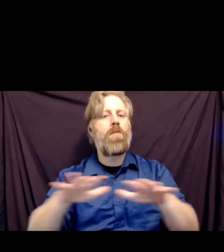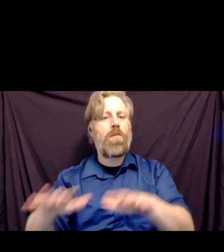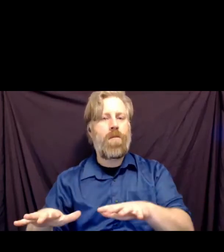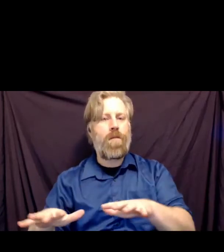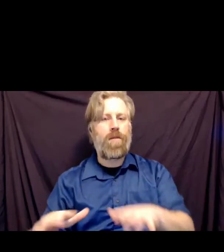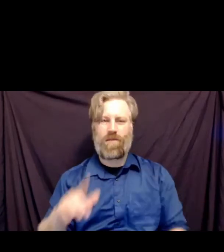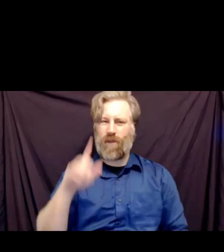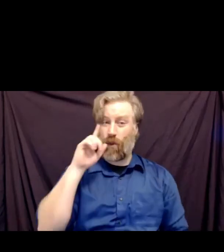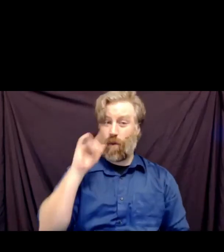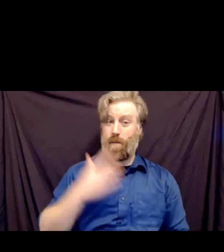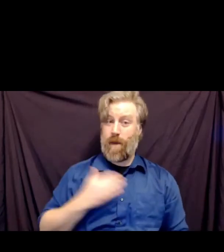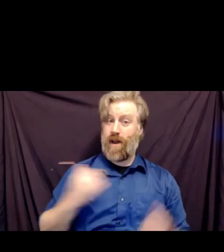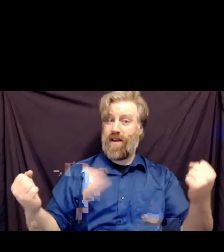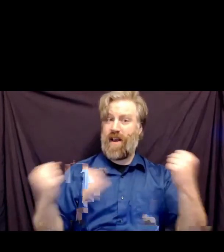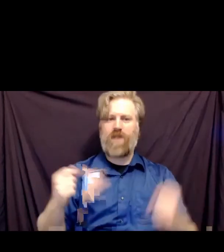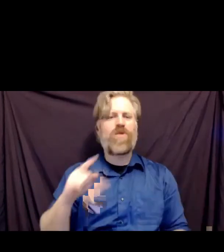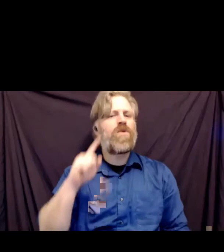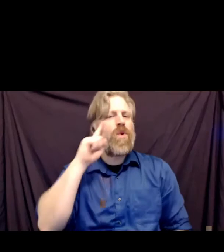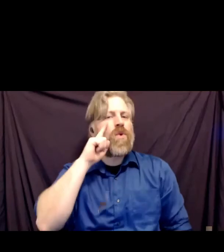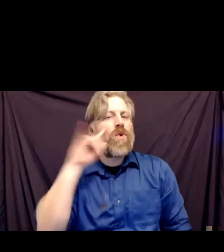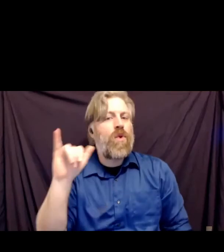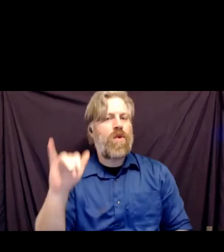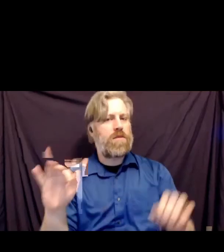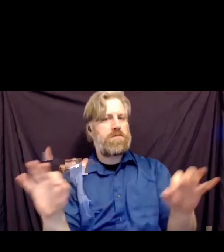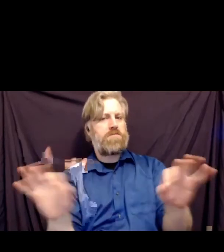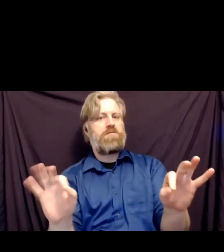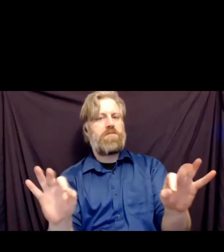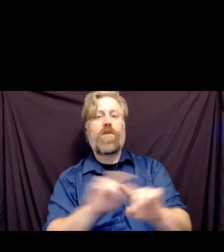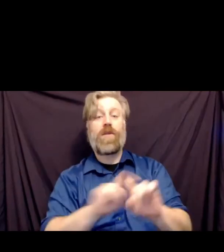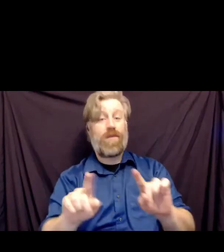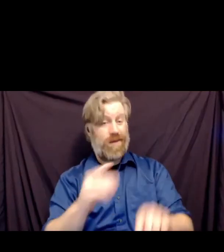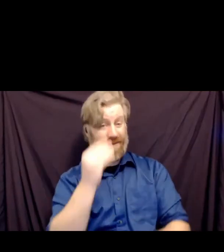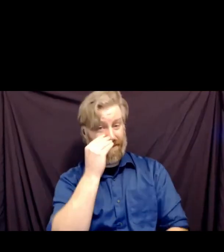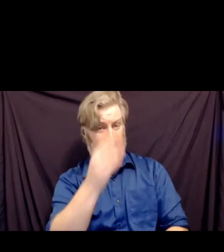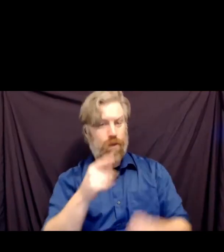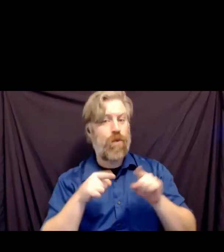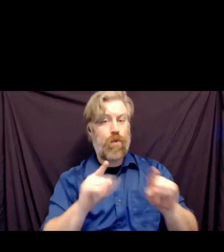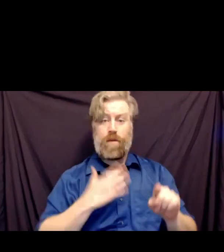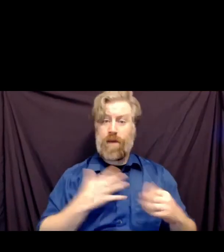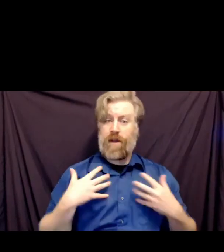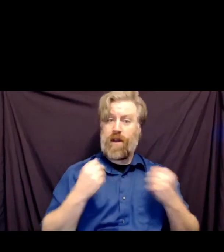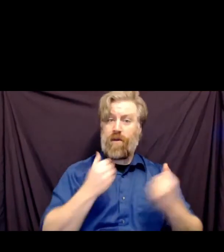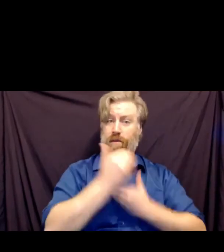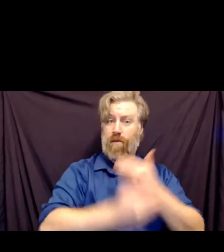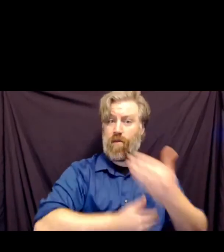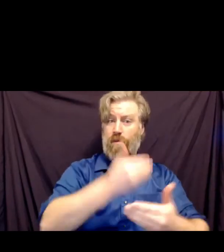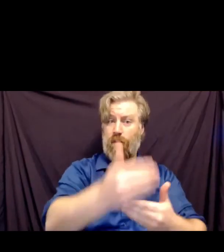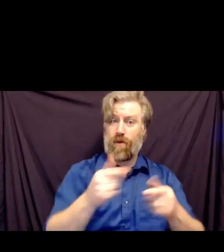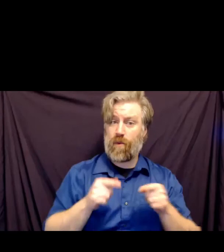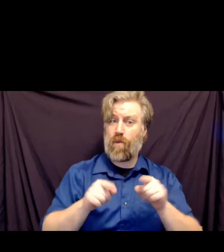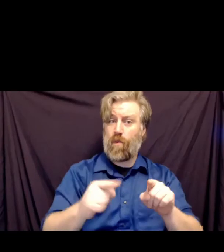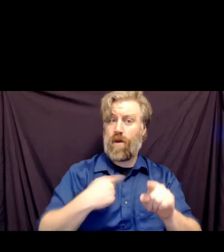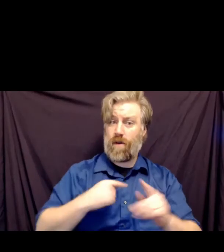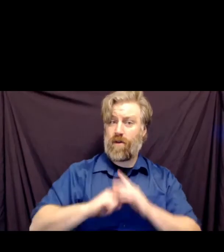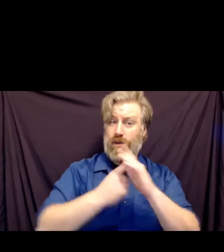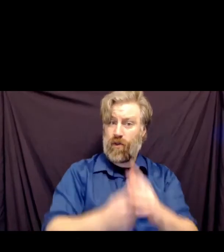but during my healing process, when I started to do this exercise, something cleared